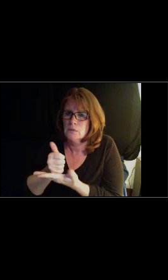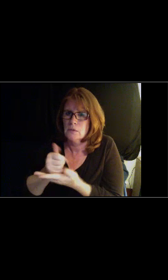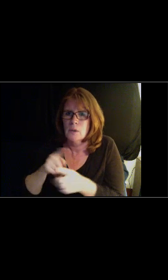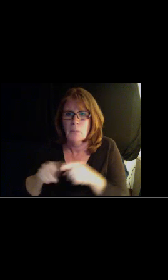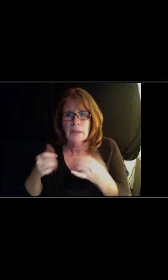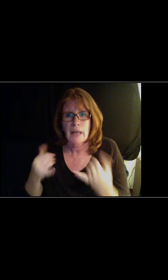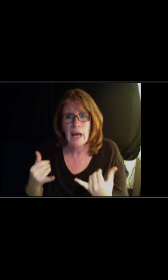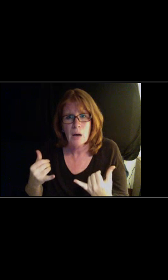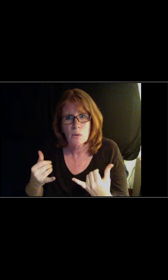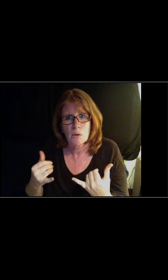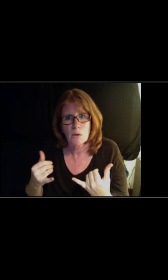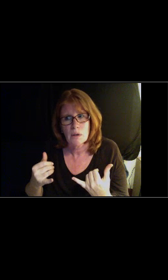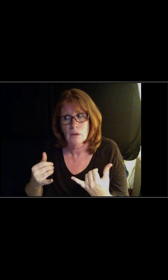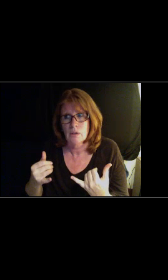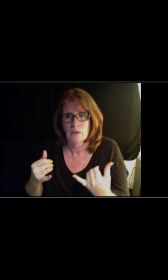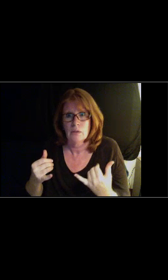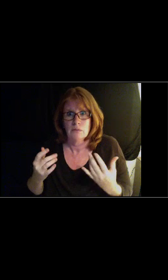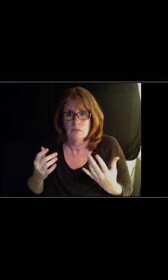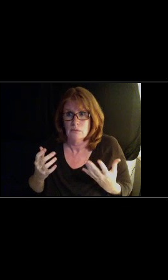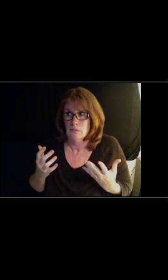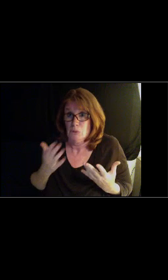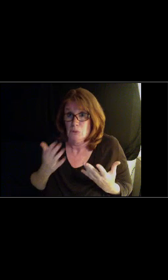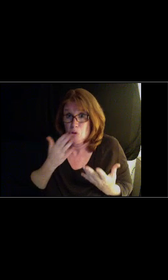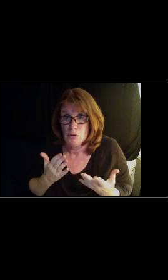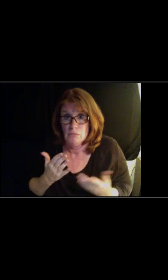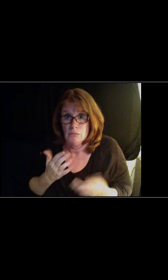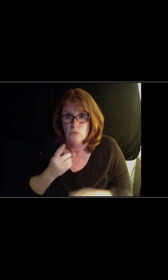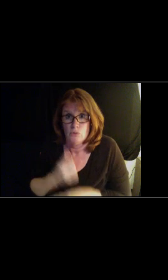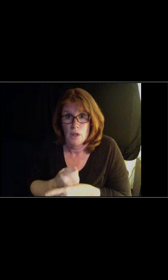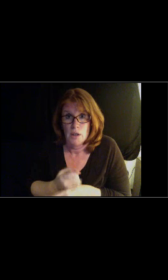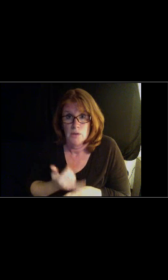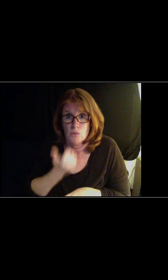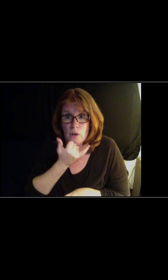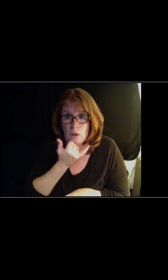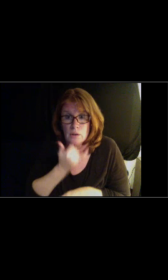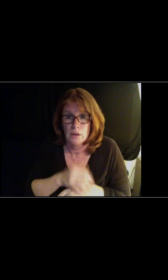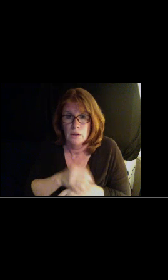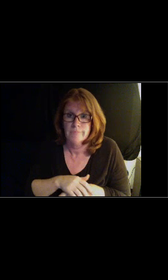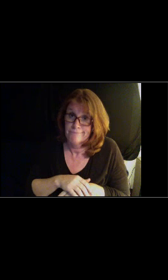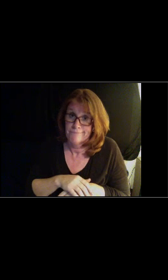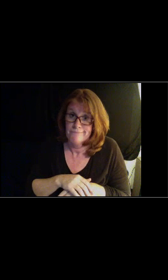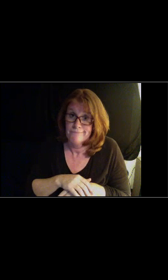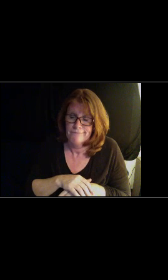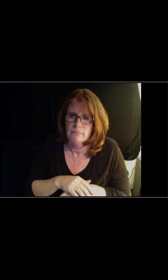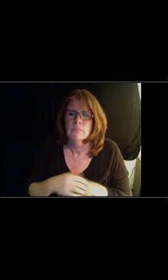judgment. We have plenty of description and descriptive ethics.